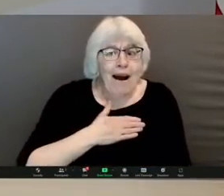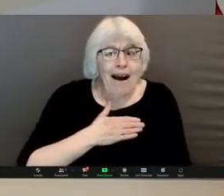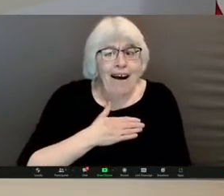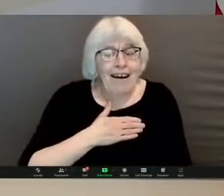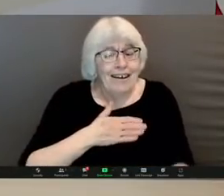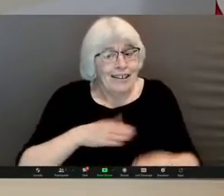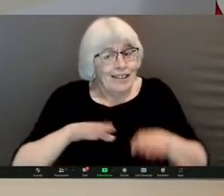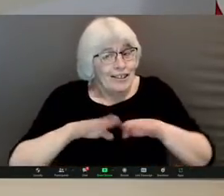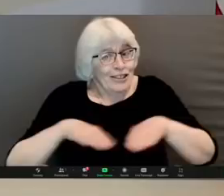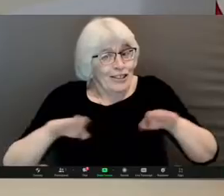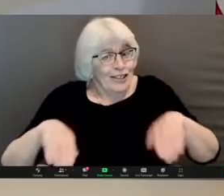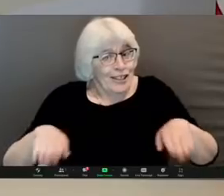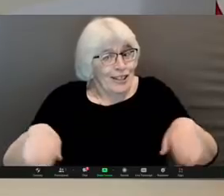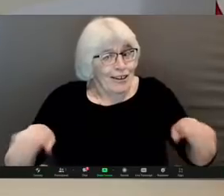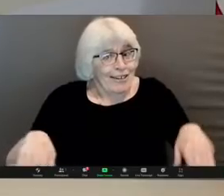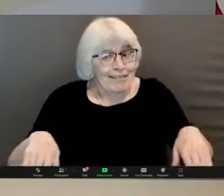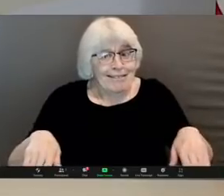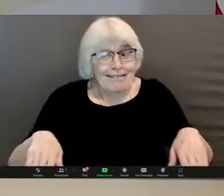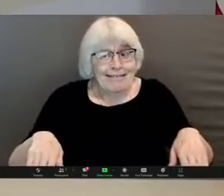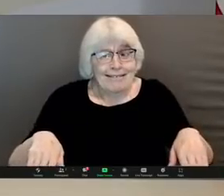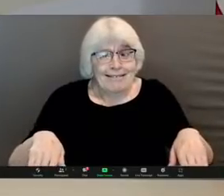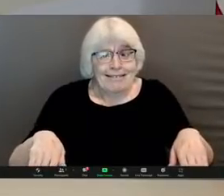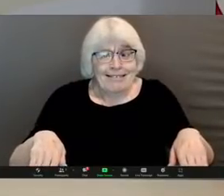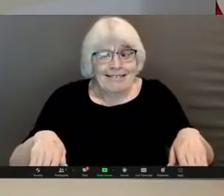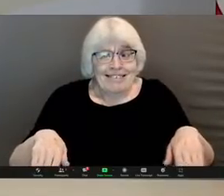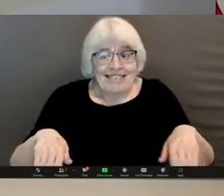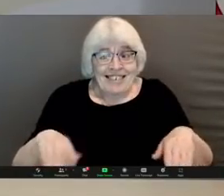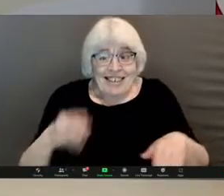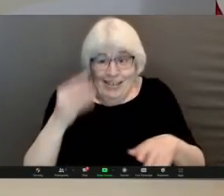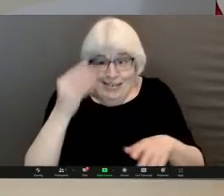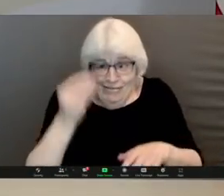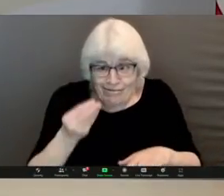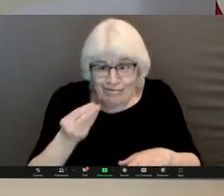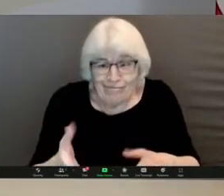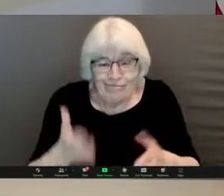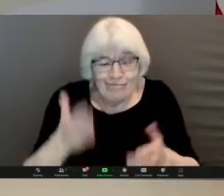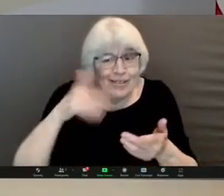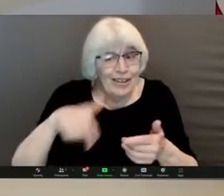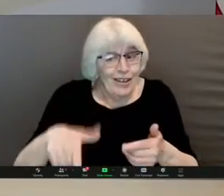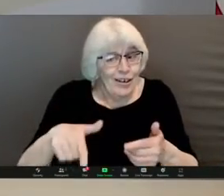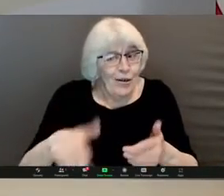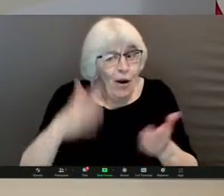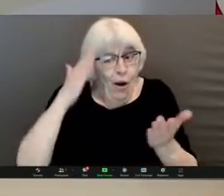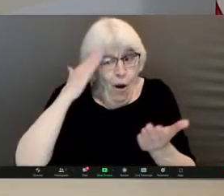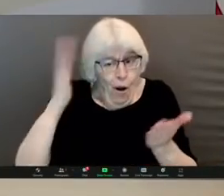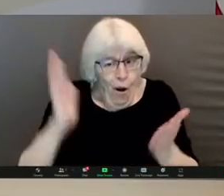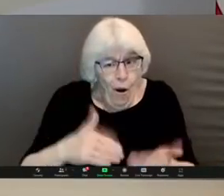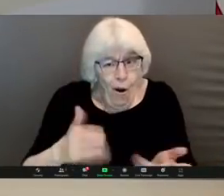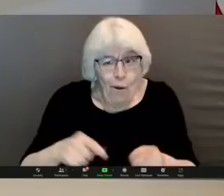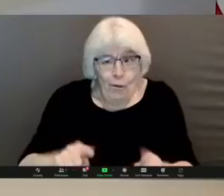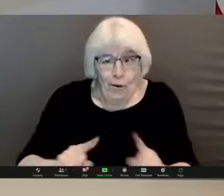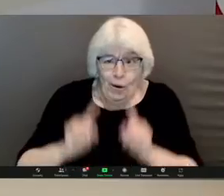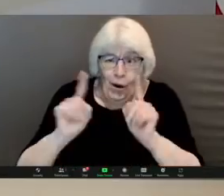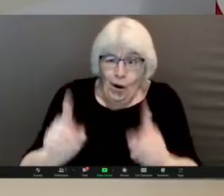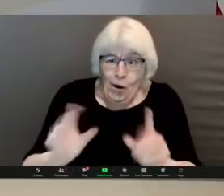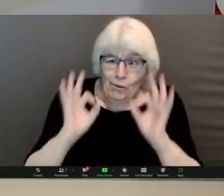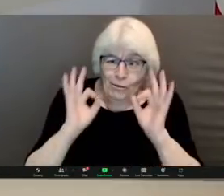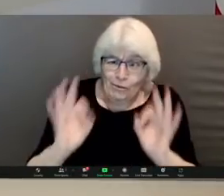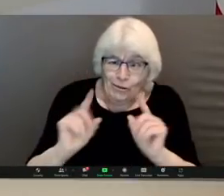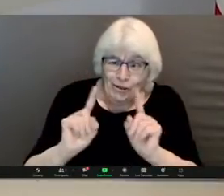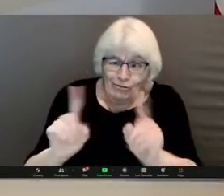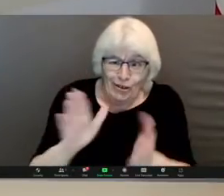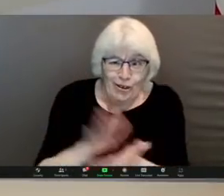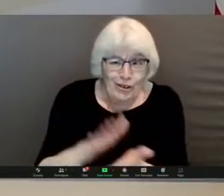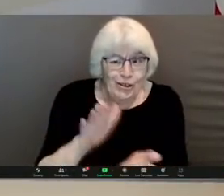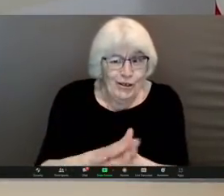school, and one of them asked me, do you mean for us or for everybody? And I said, well, for both, for you as well